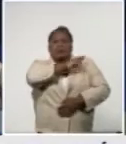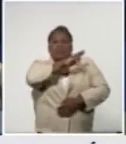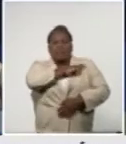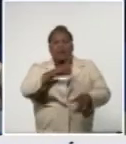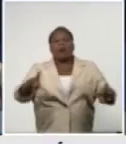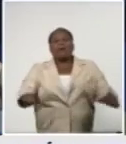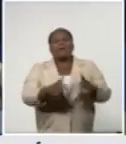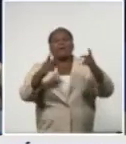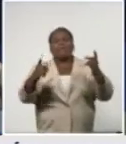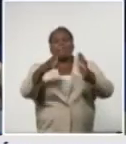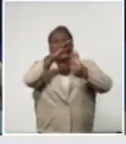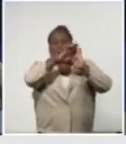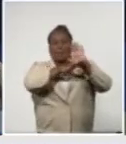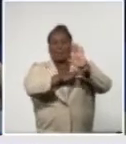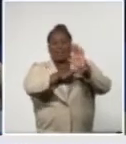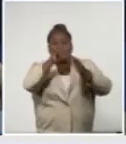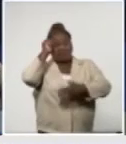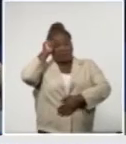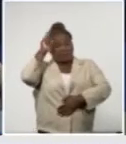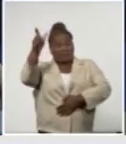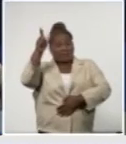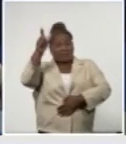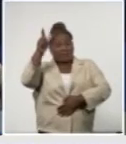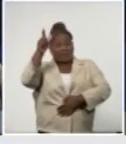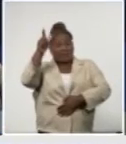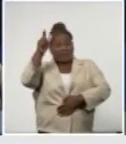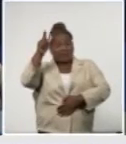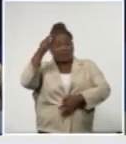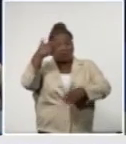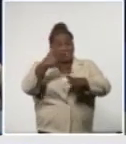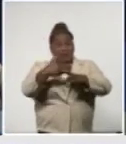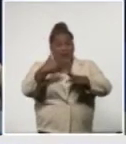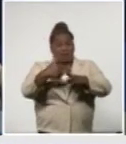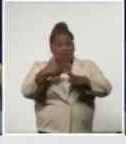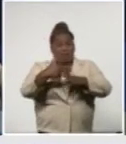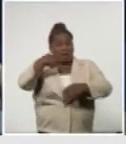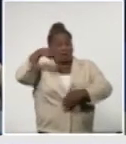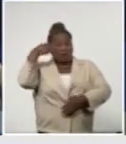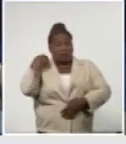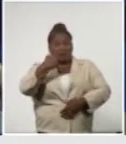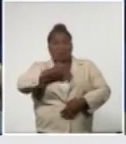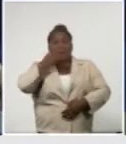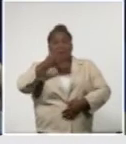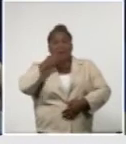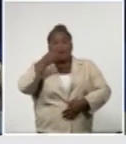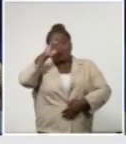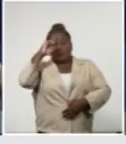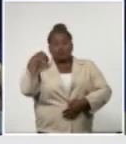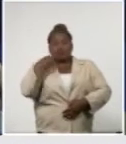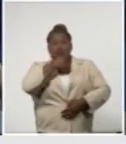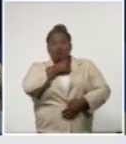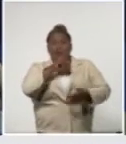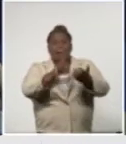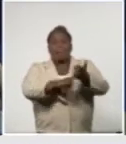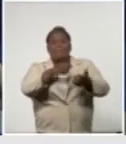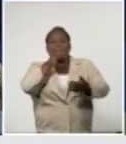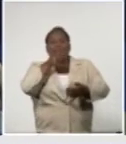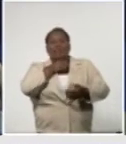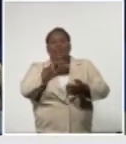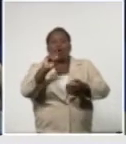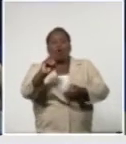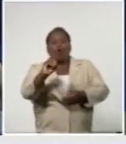Yesterday we heard an explanation by Dr. Pedro Mas. He was referring to the term the